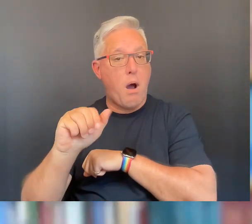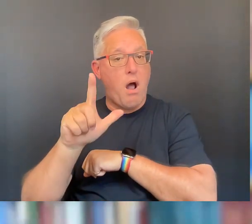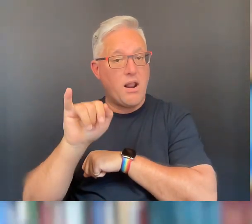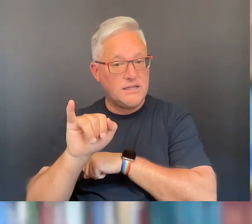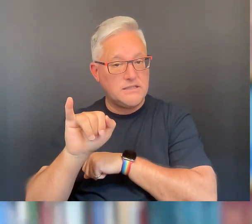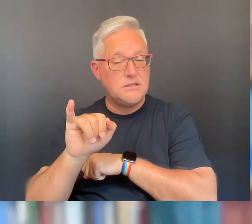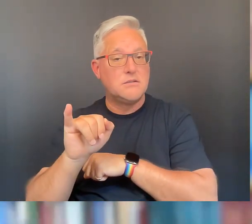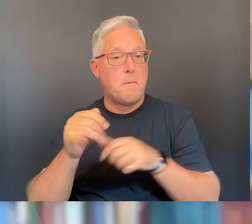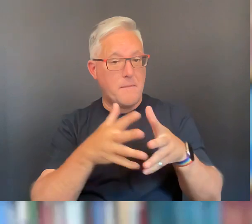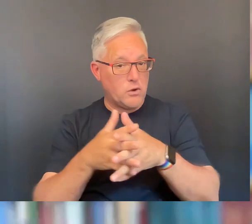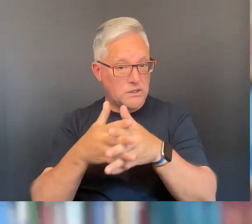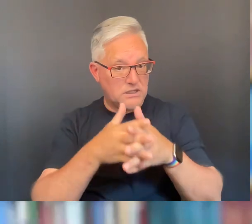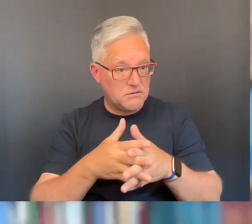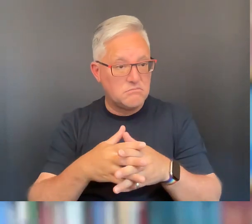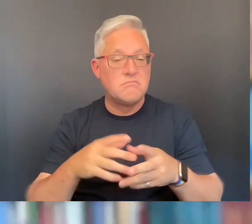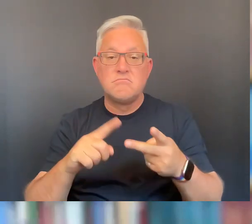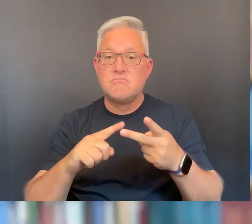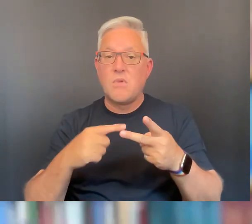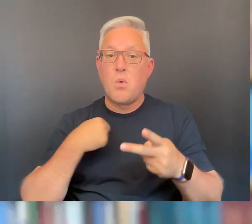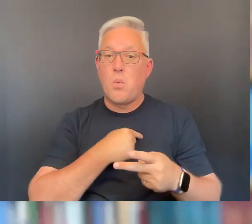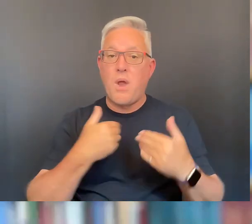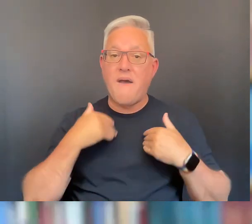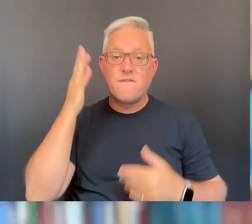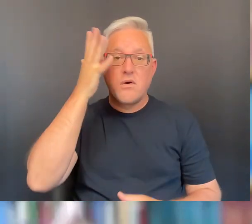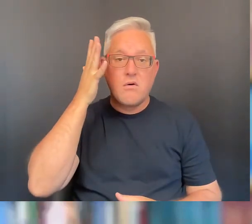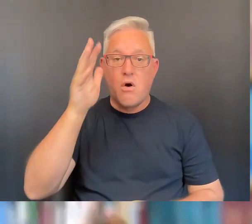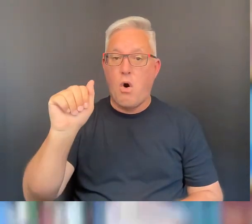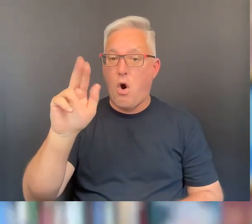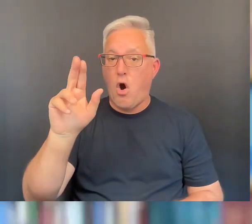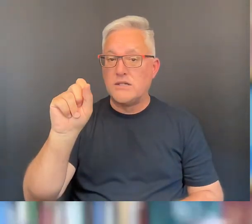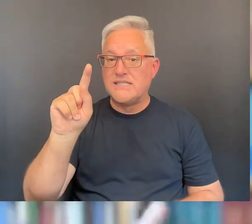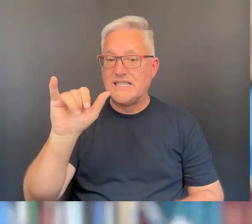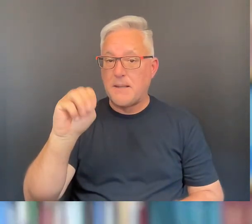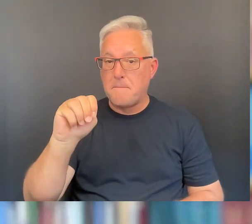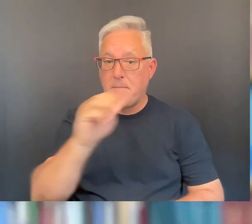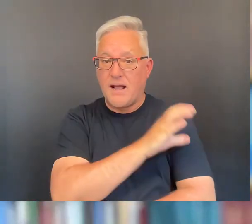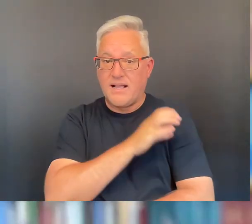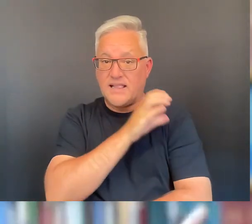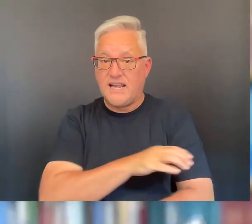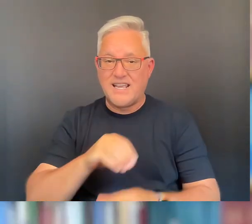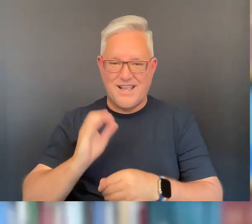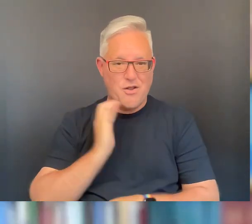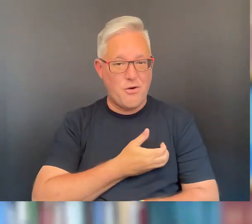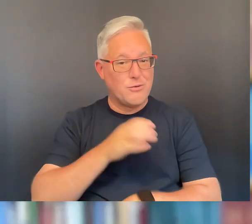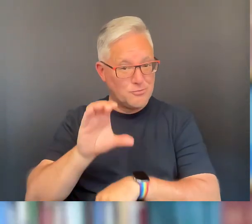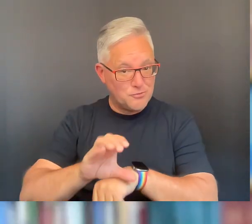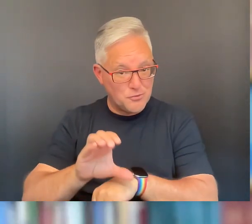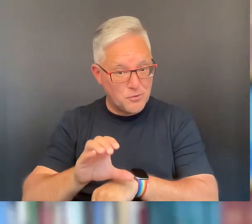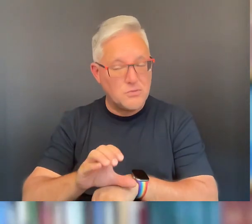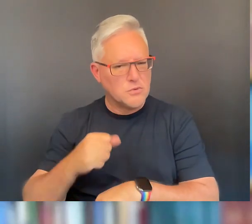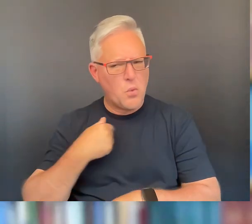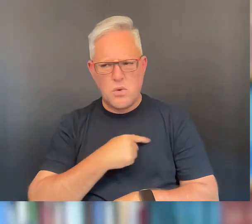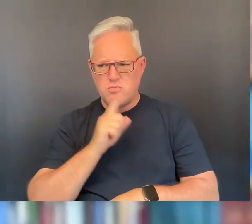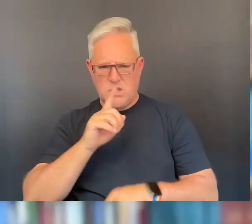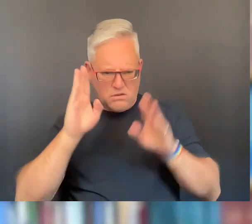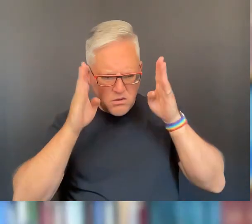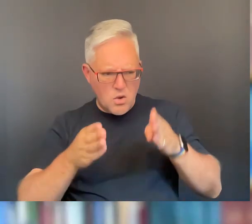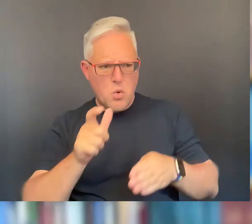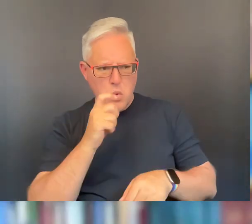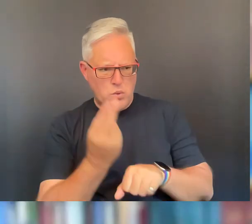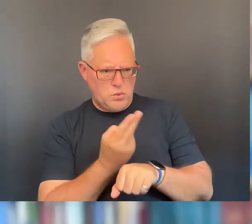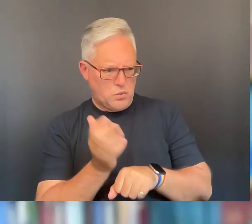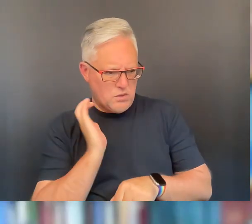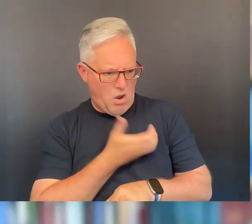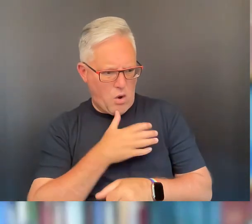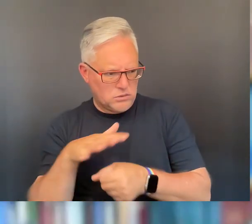we have an autism clinic in our congregation. So there's been a lot of focus on the identities of people who use our space.